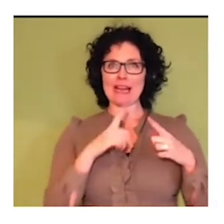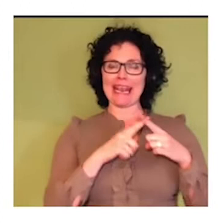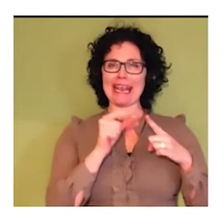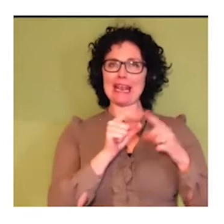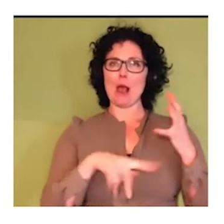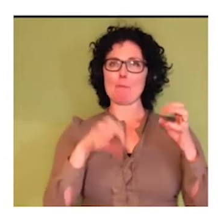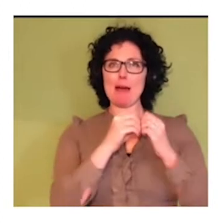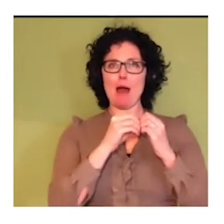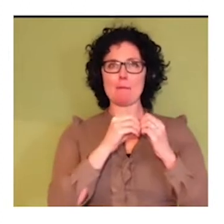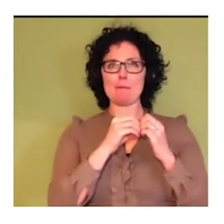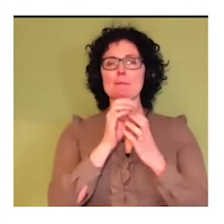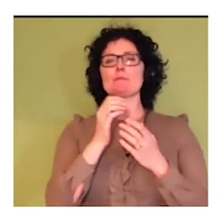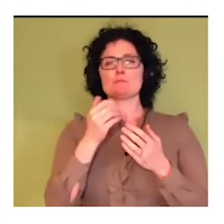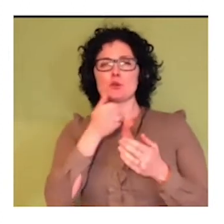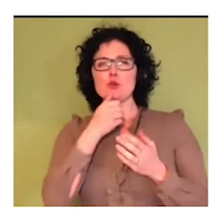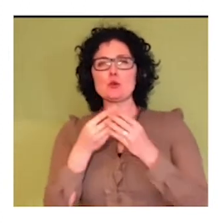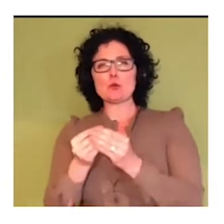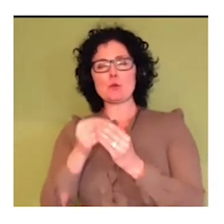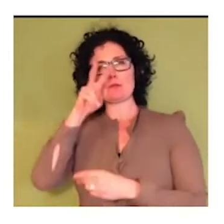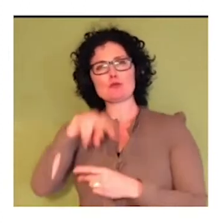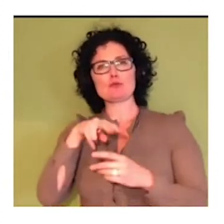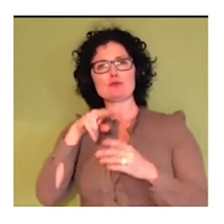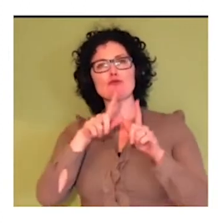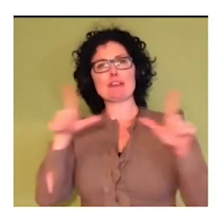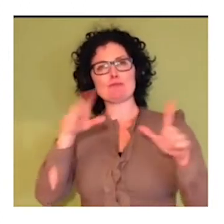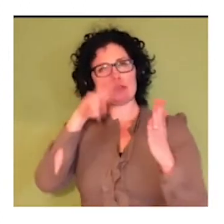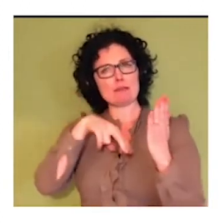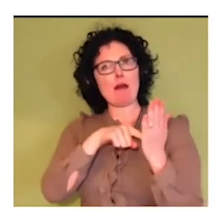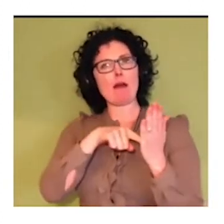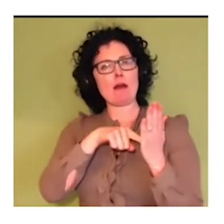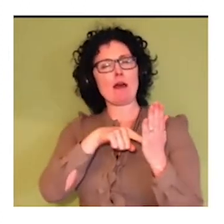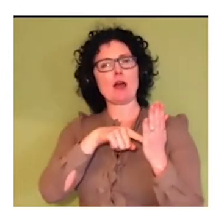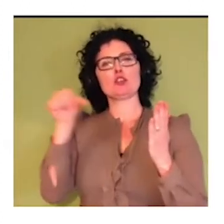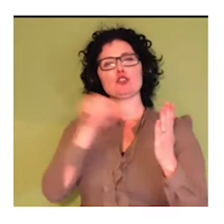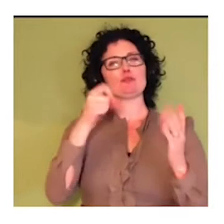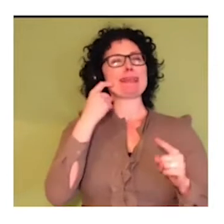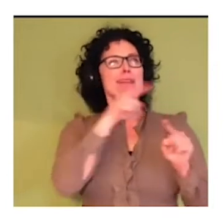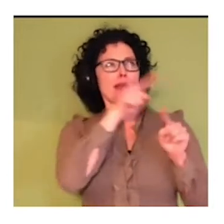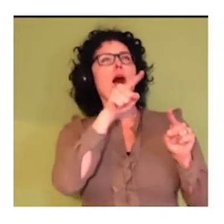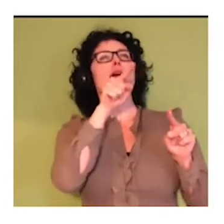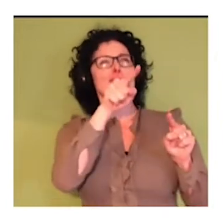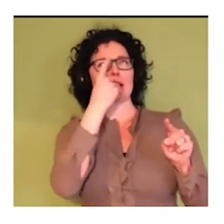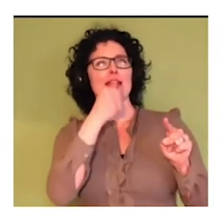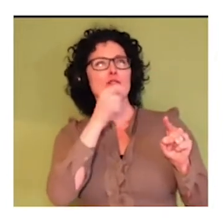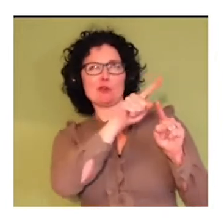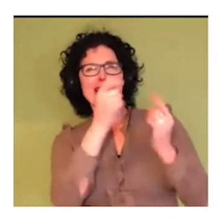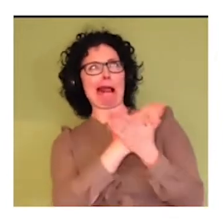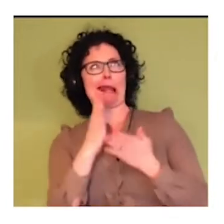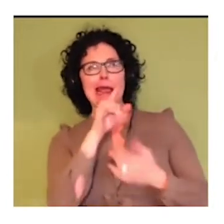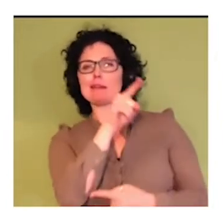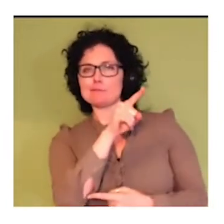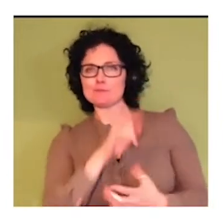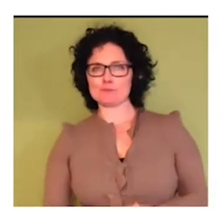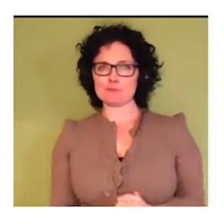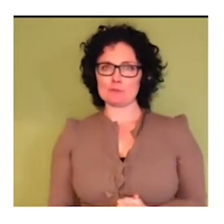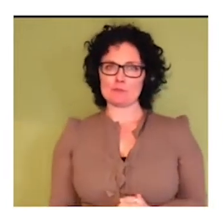reader friendly, that should be really obvious to you when you find the title. Next thing I want to mention is mathematics,